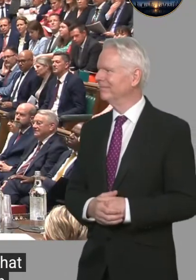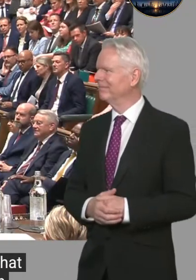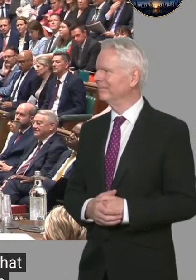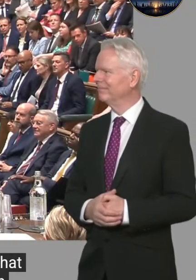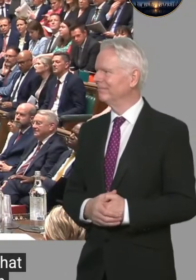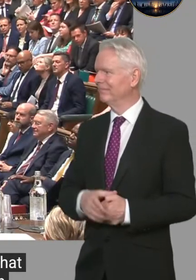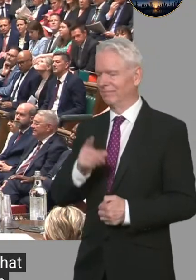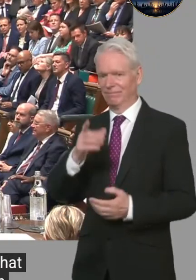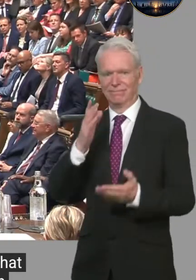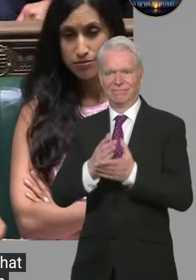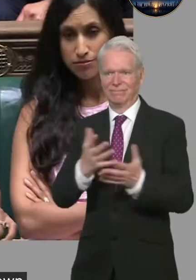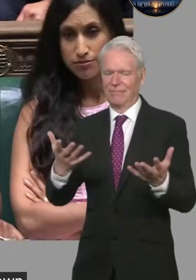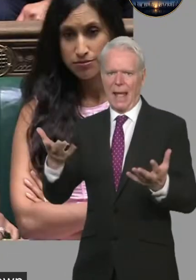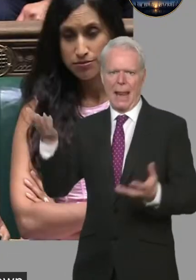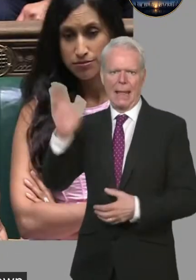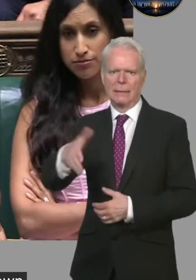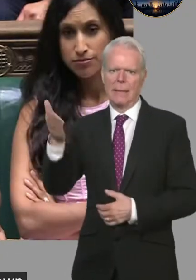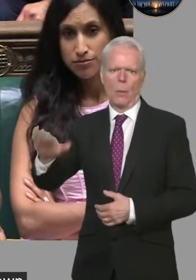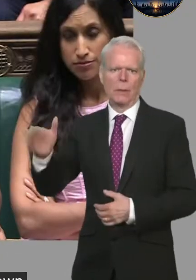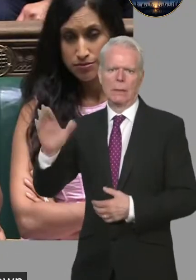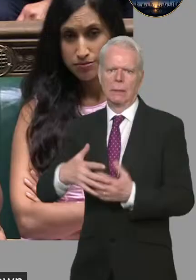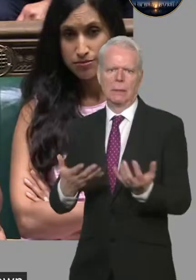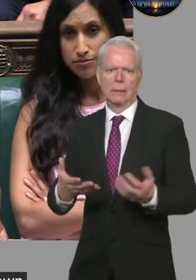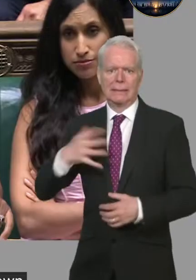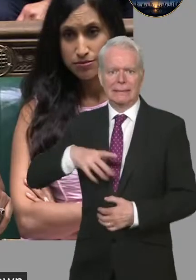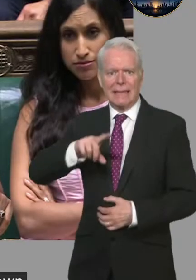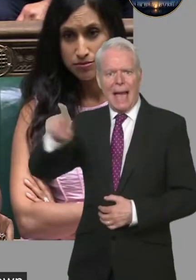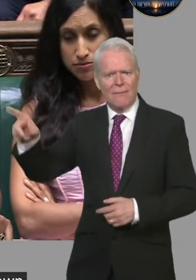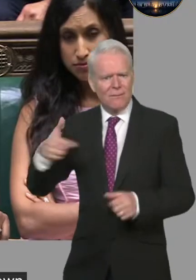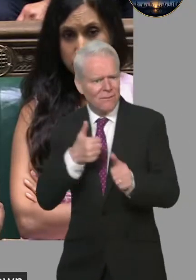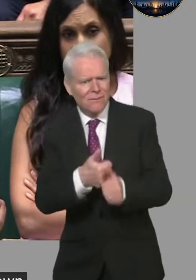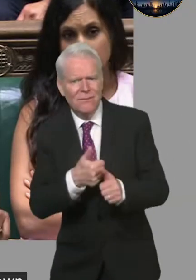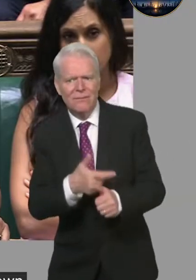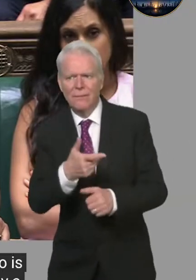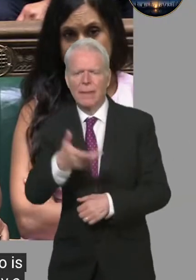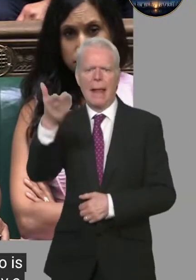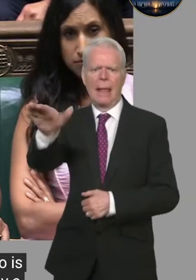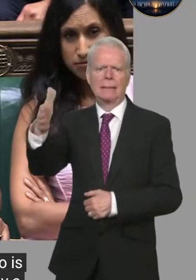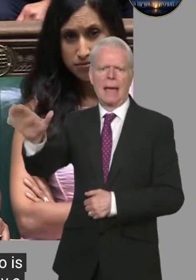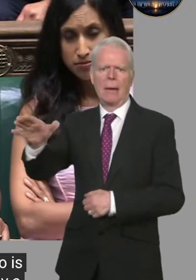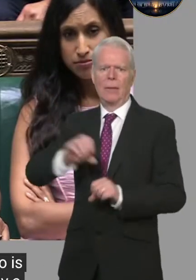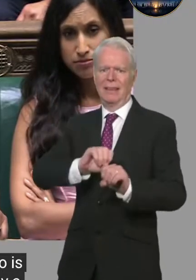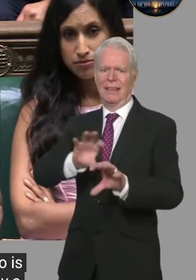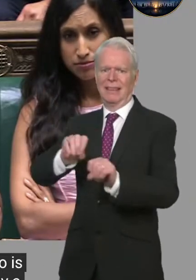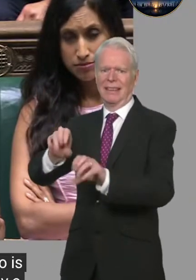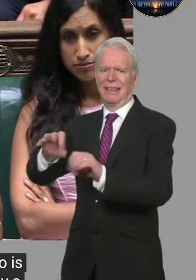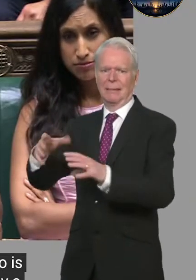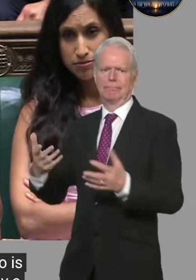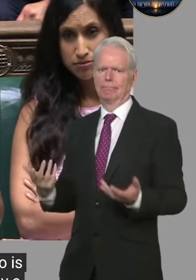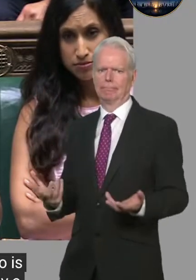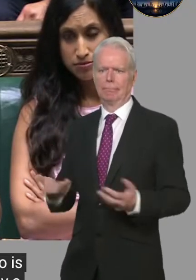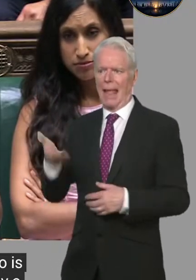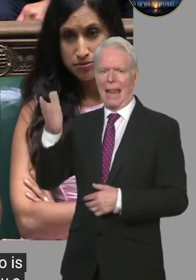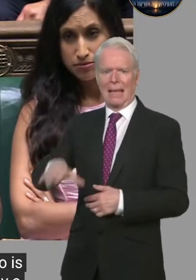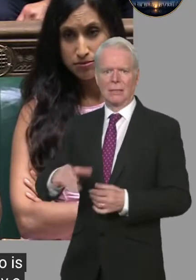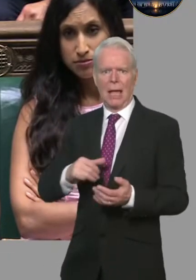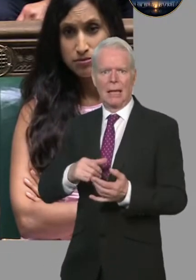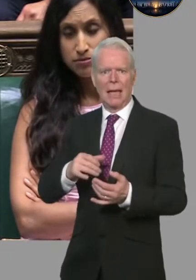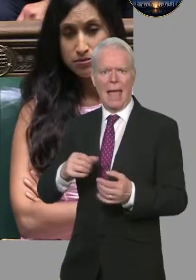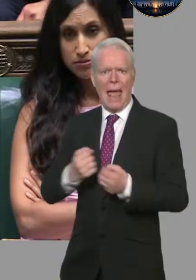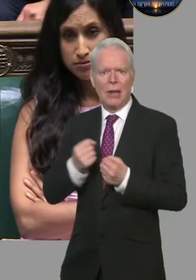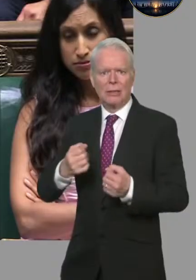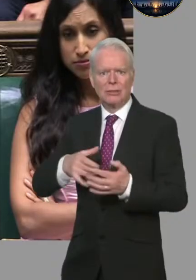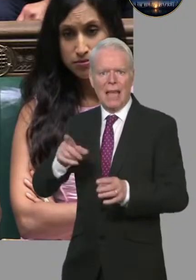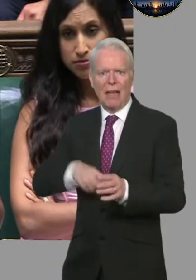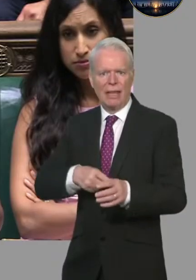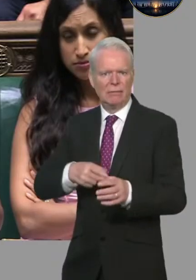chancellor who is killing jobs, let down by backbenchers who don't understand that government is about tough choices.